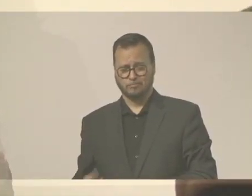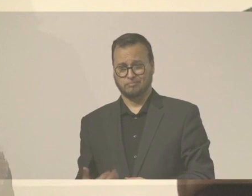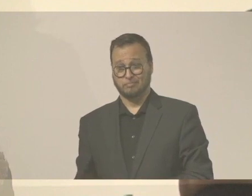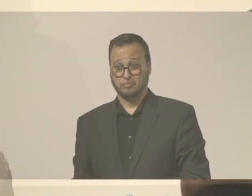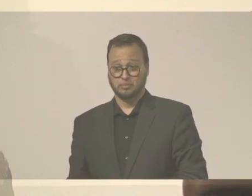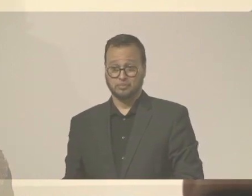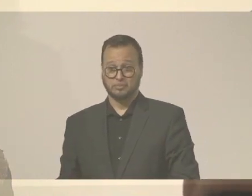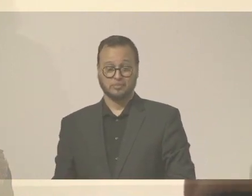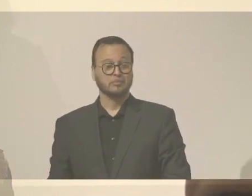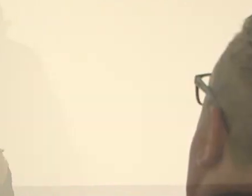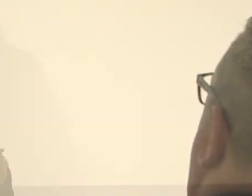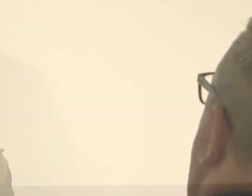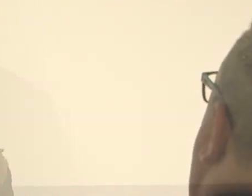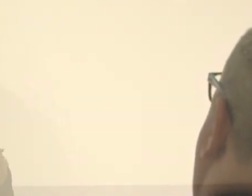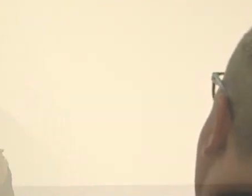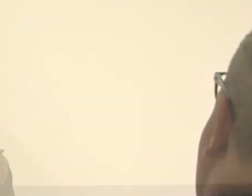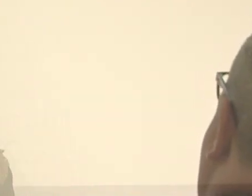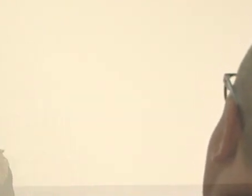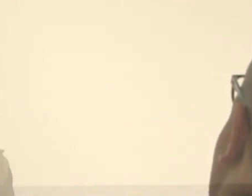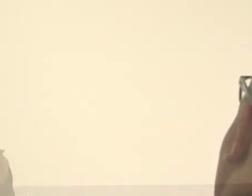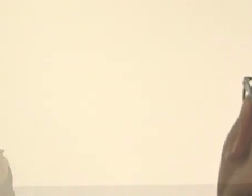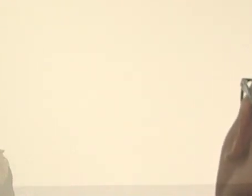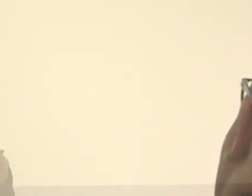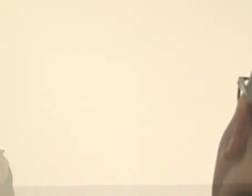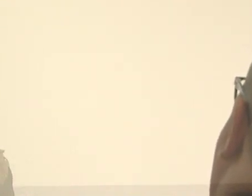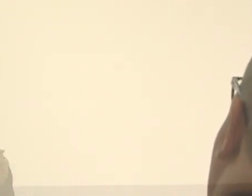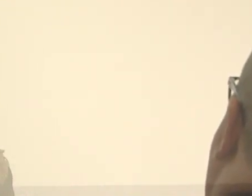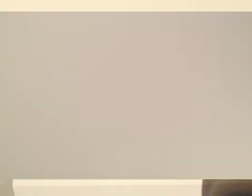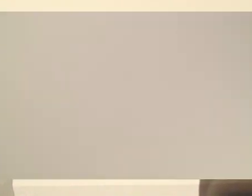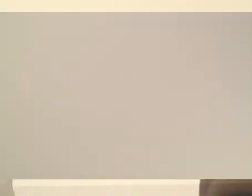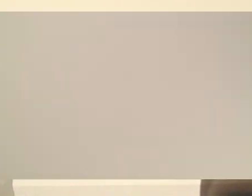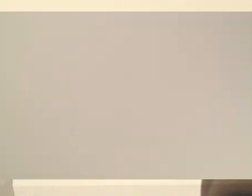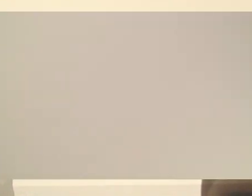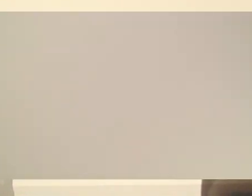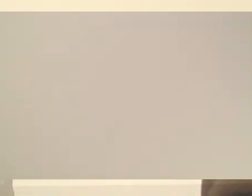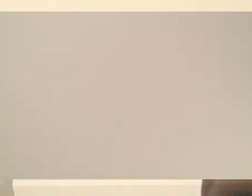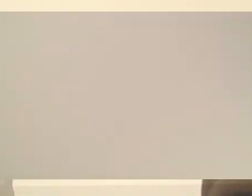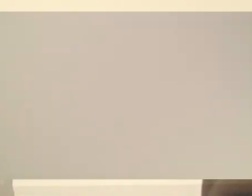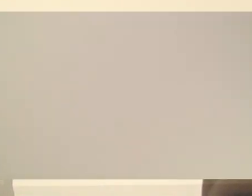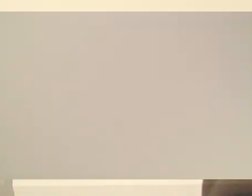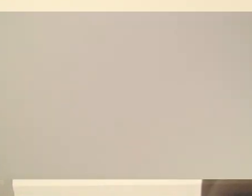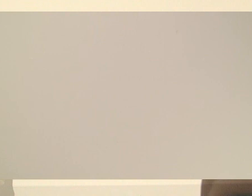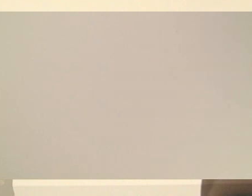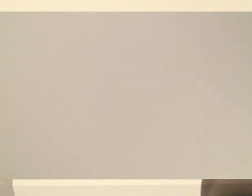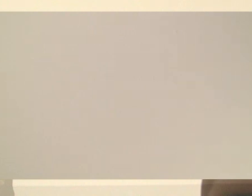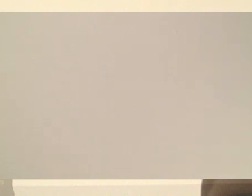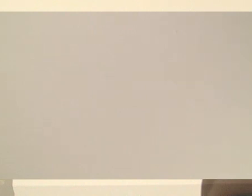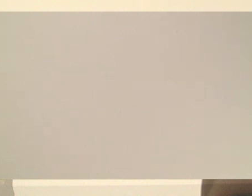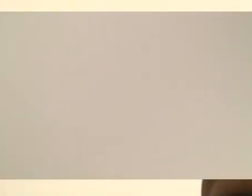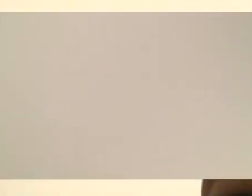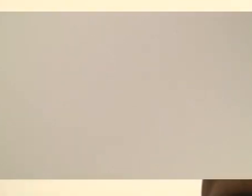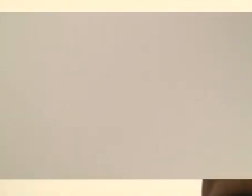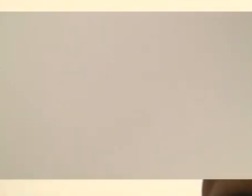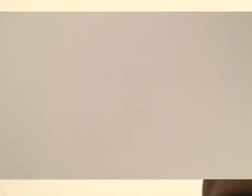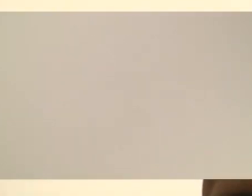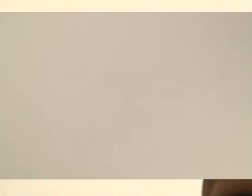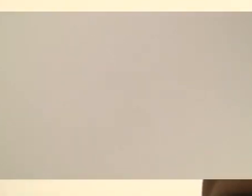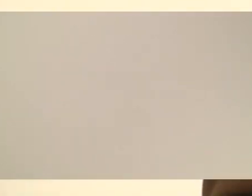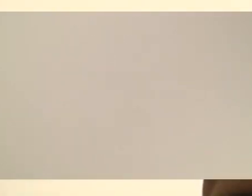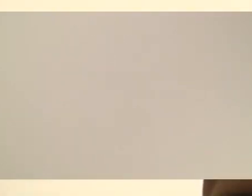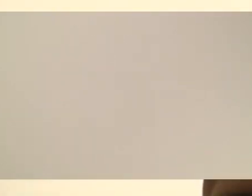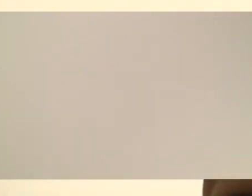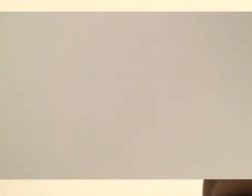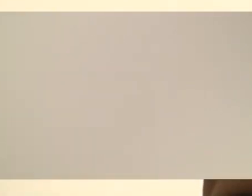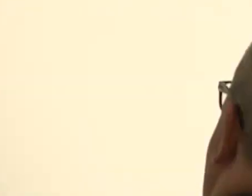The first goal is to strengthen and expand the